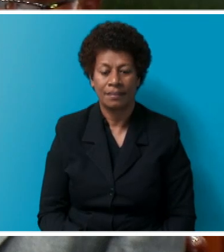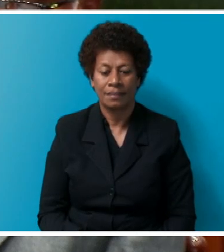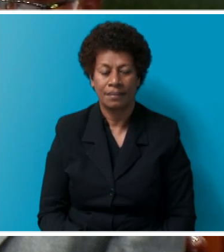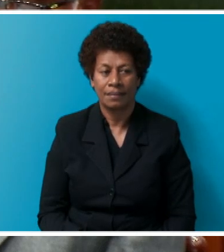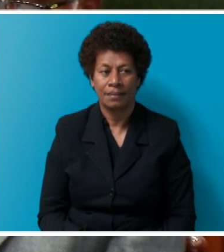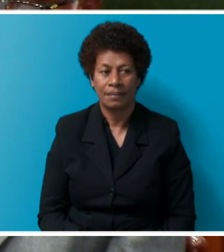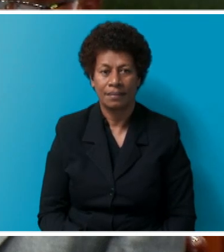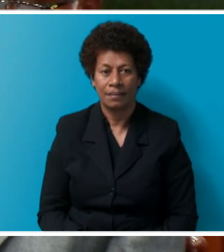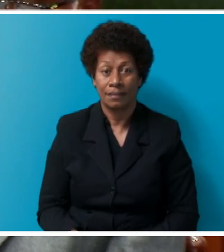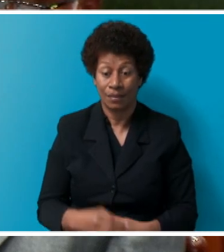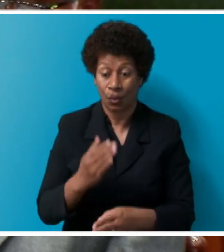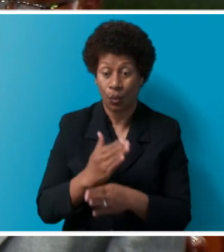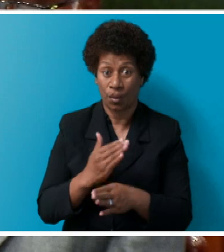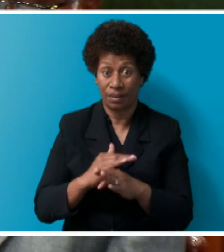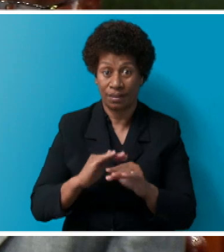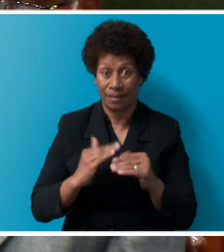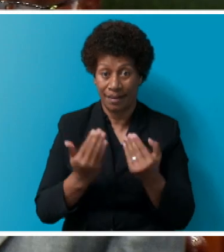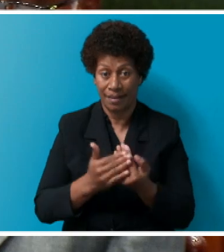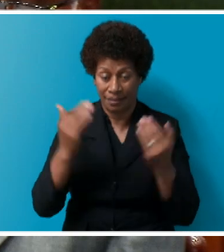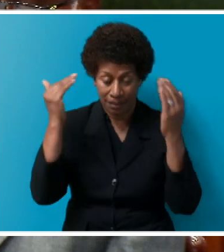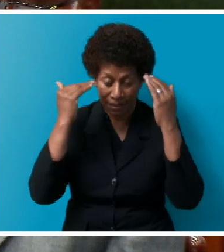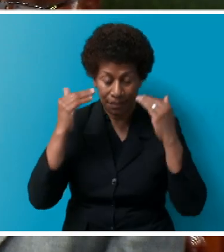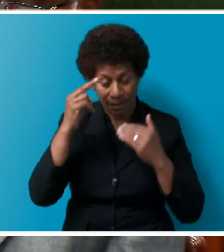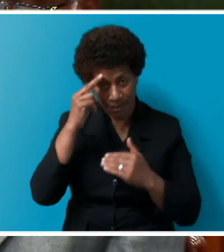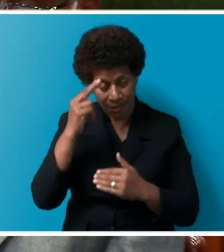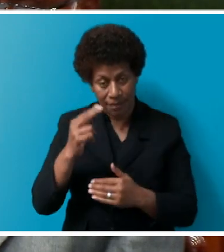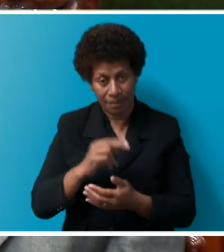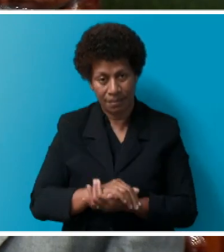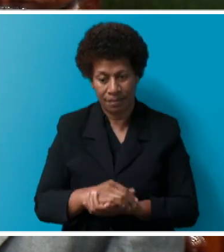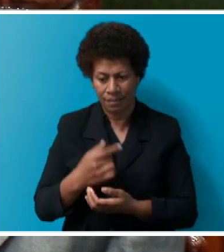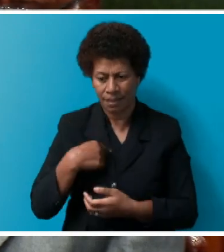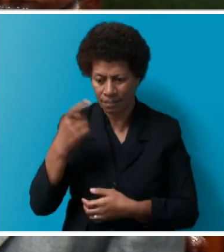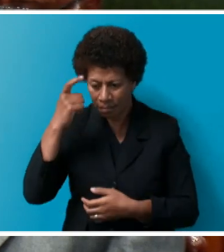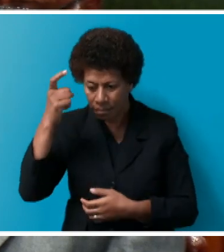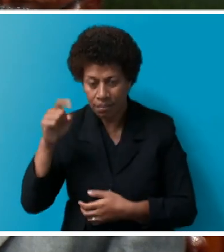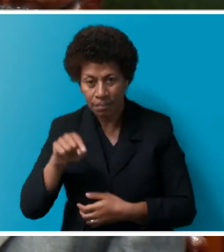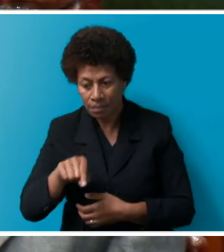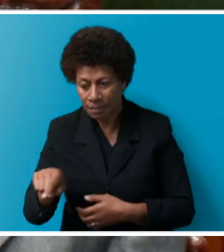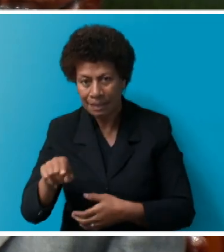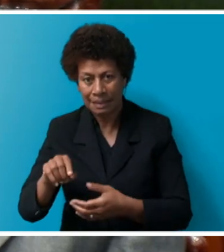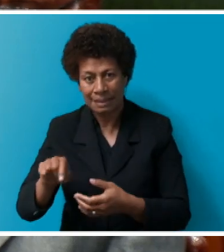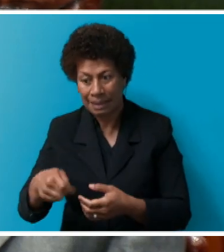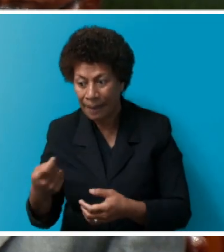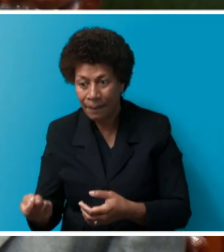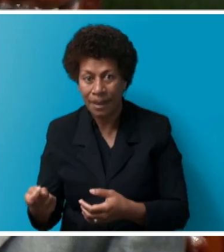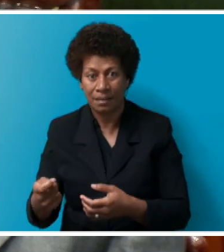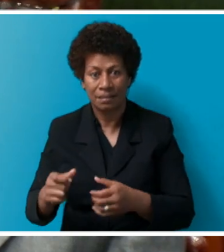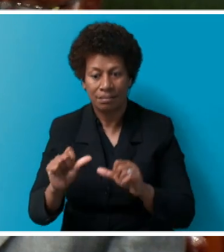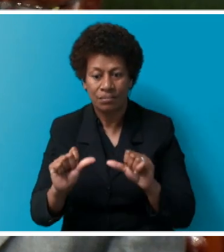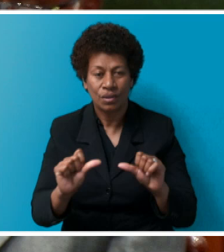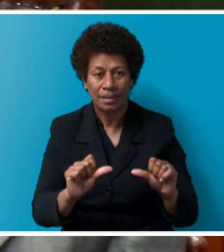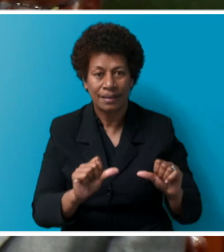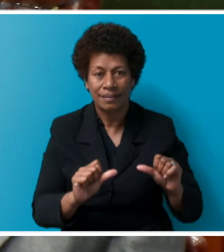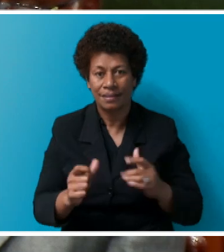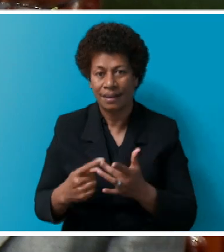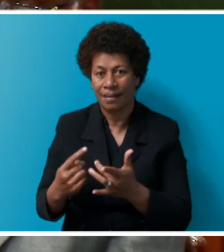By working together, Mr. Speaker, sir, by being alert and compassionate neighbors, we build a shield of protection